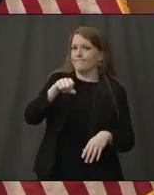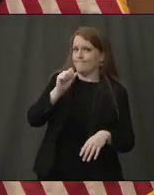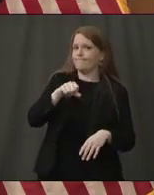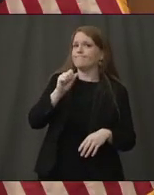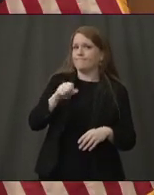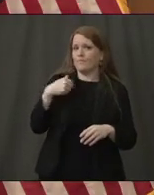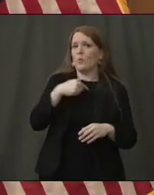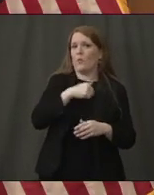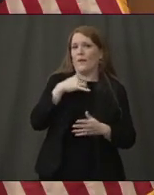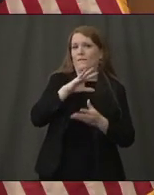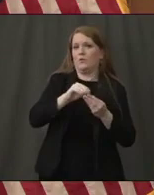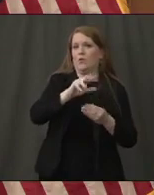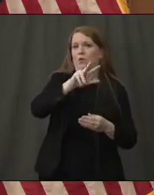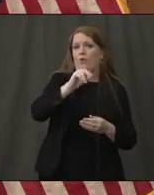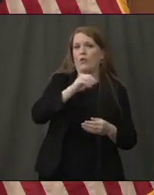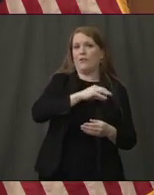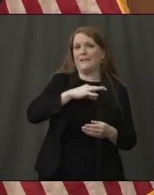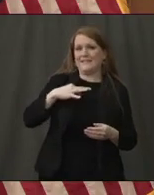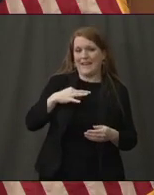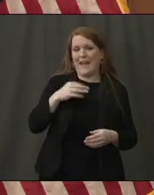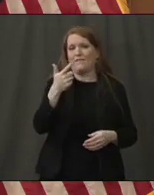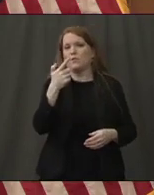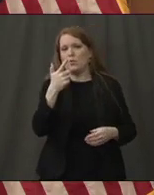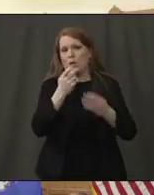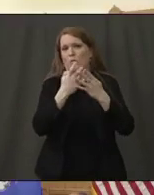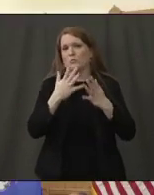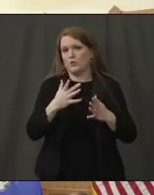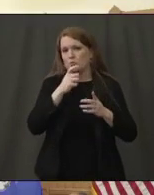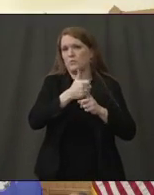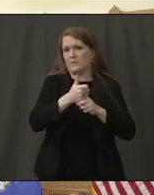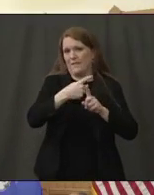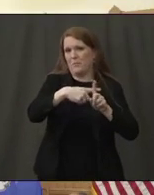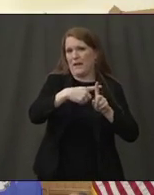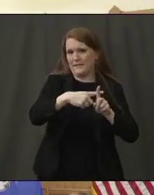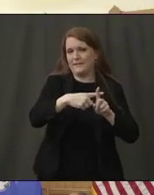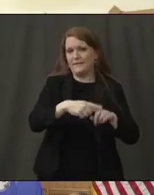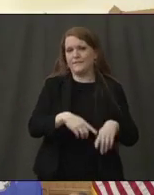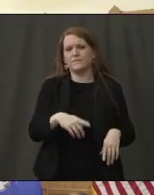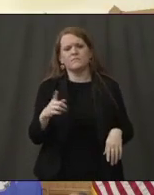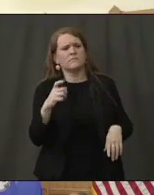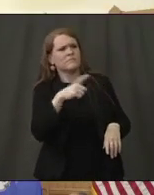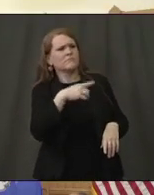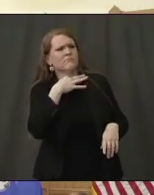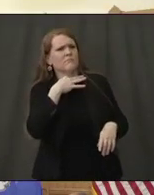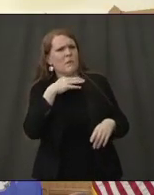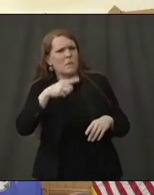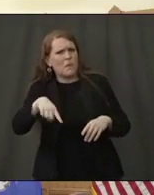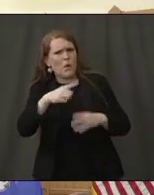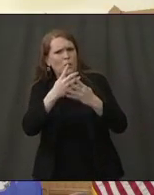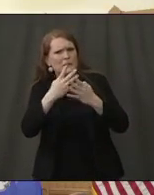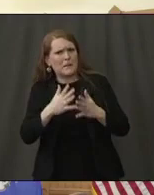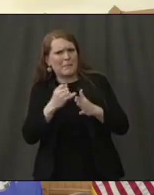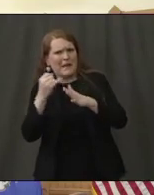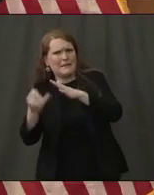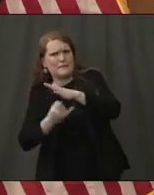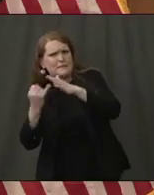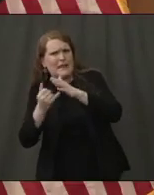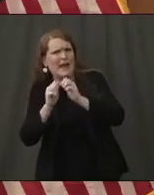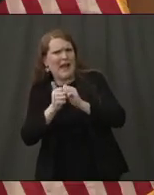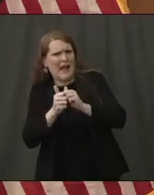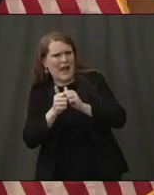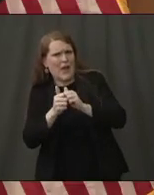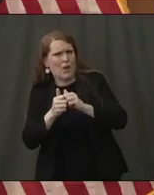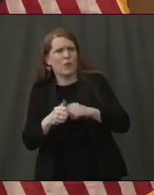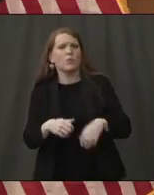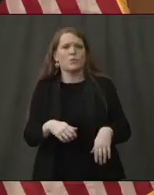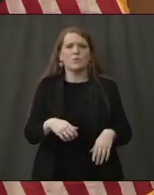21 inmates. Okay. And how are those inmates being quarantined? So they're being placed into